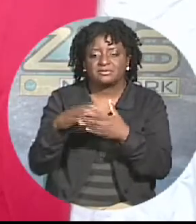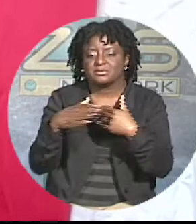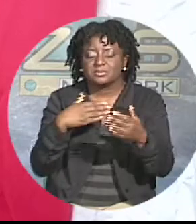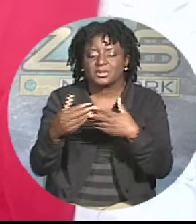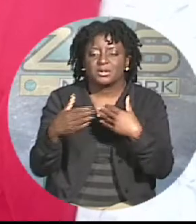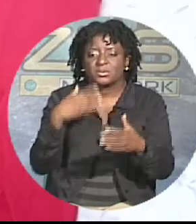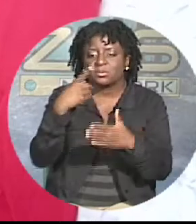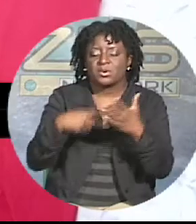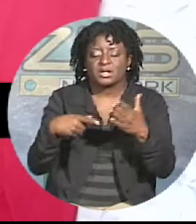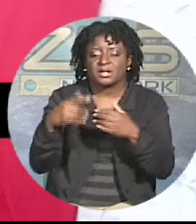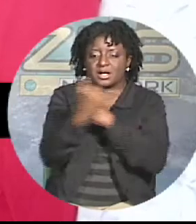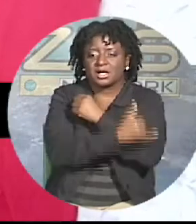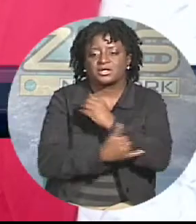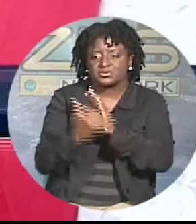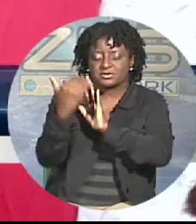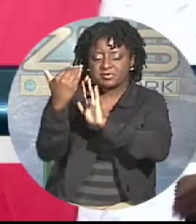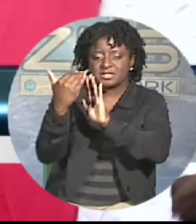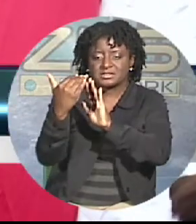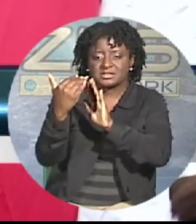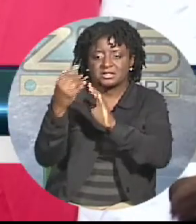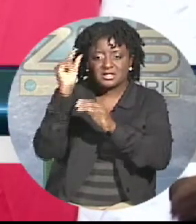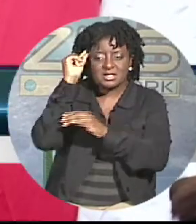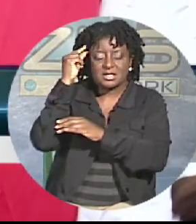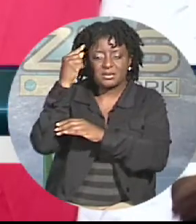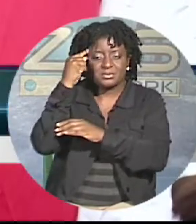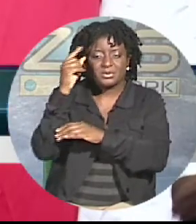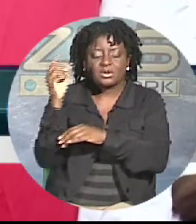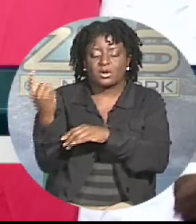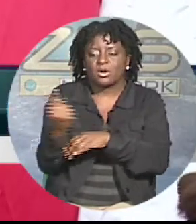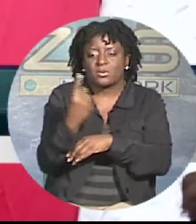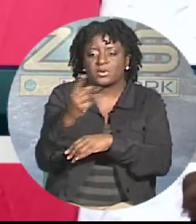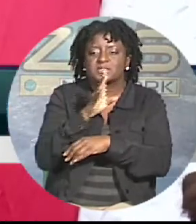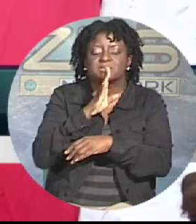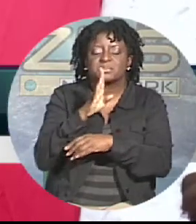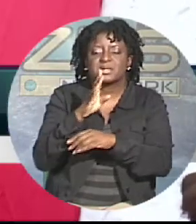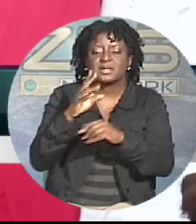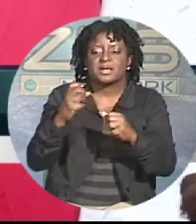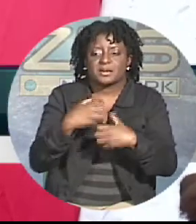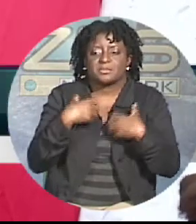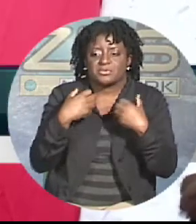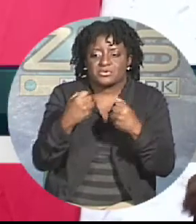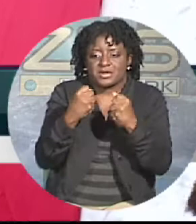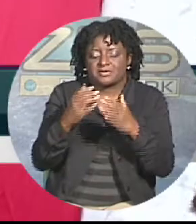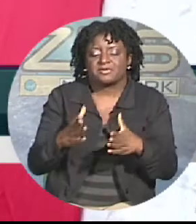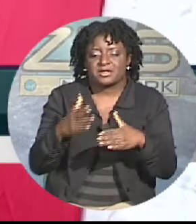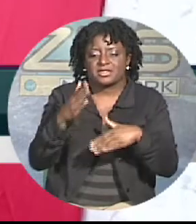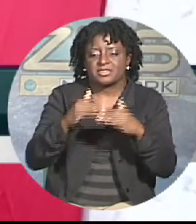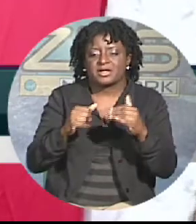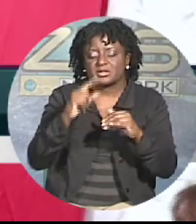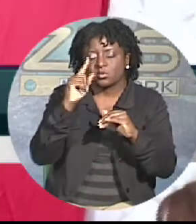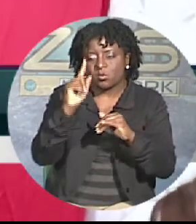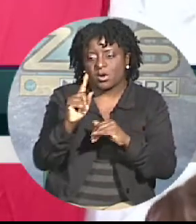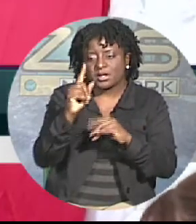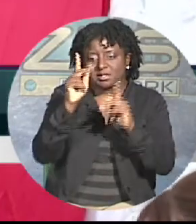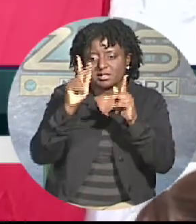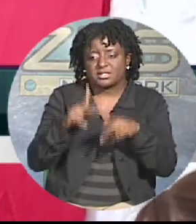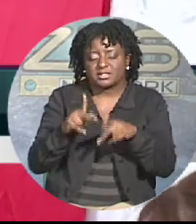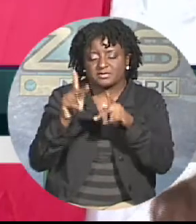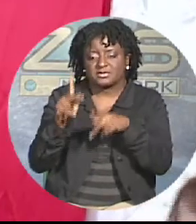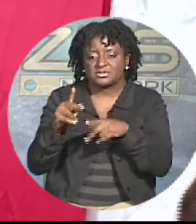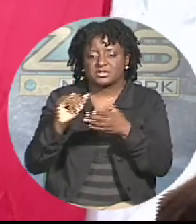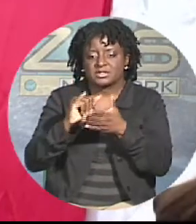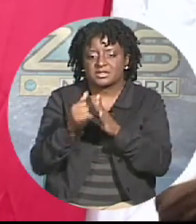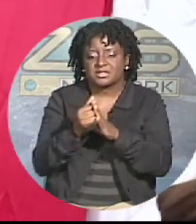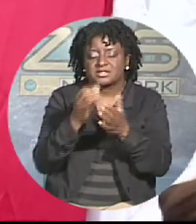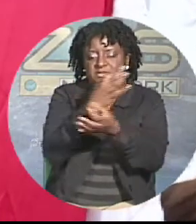the institutions of government would always be greater than one individual. These ideologies and freedoms that we enjoy, our